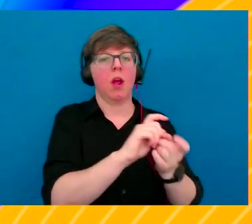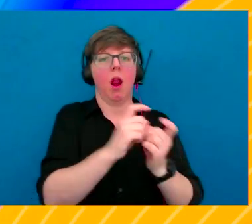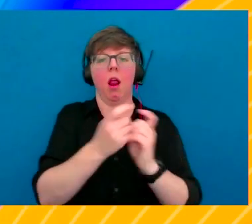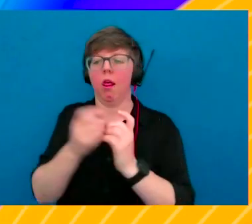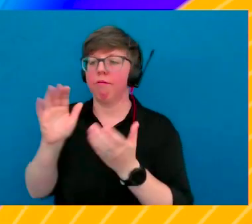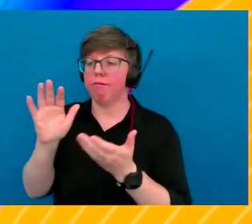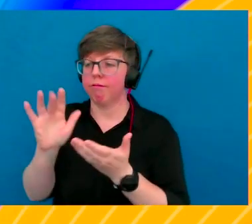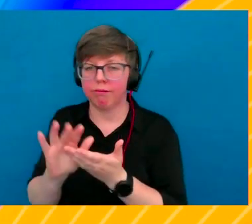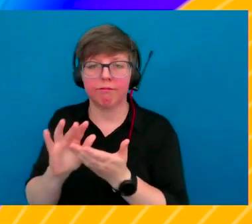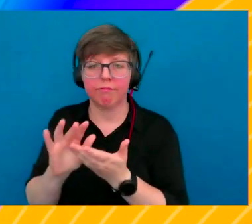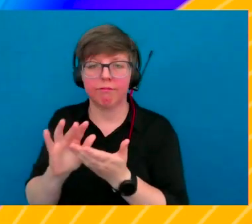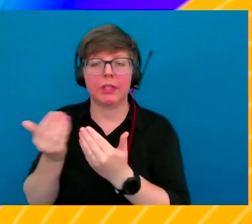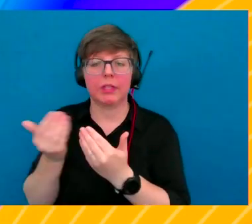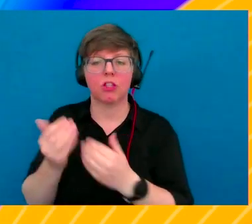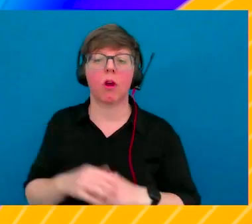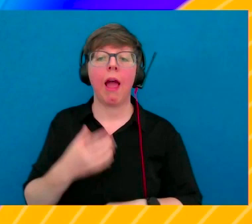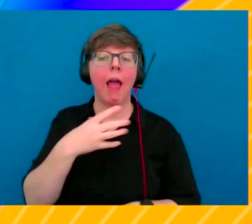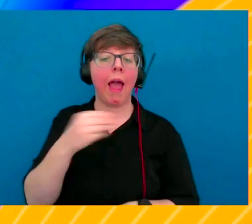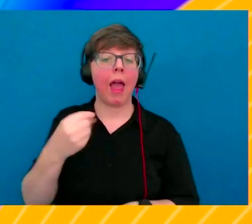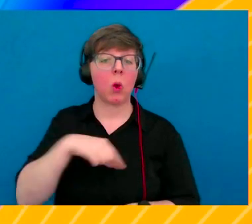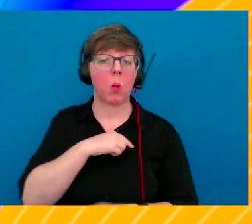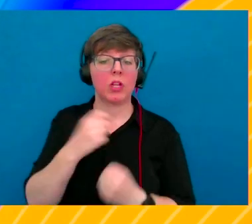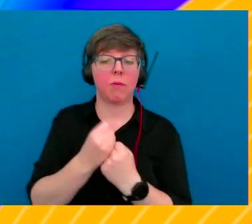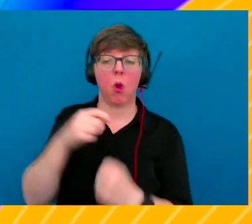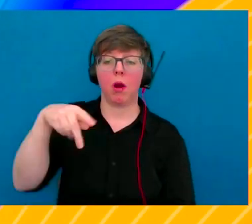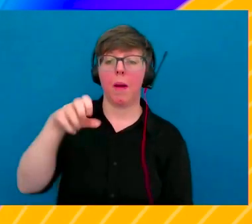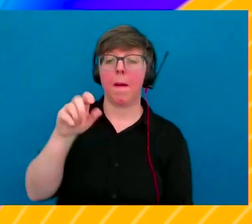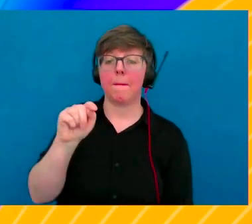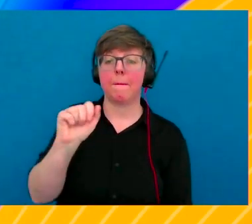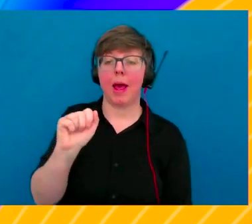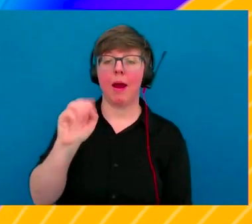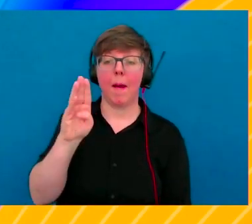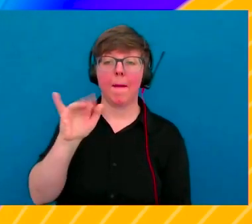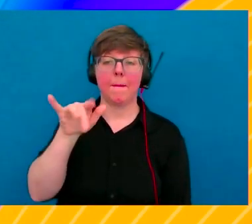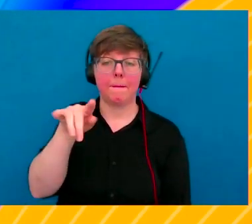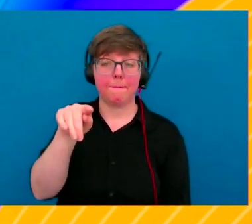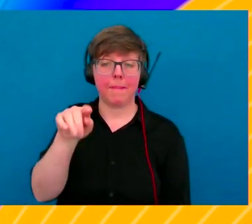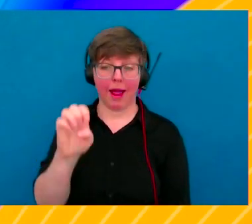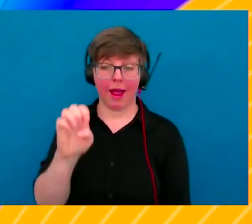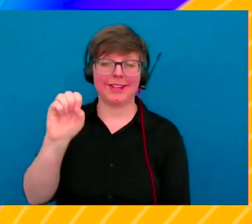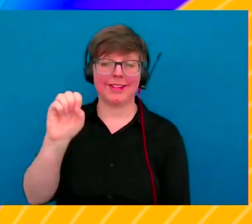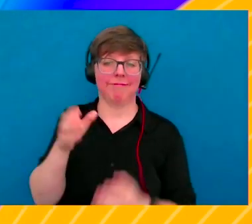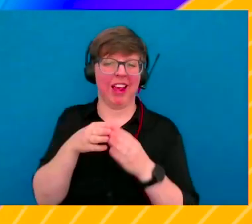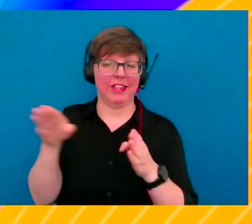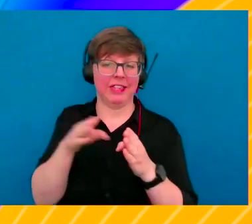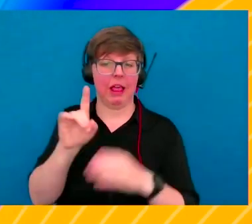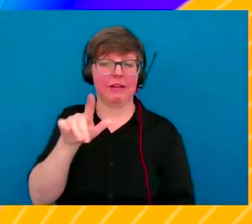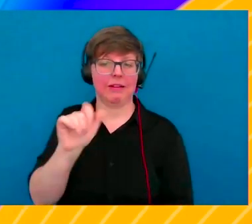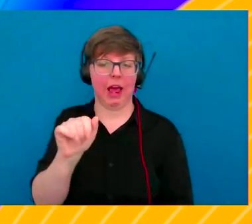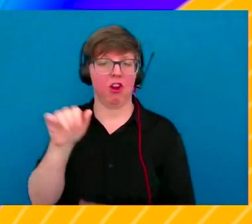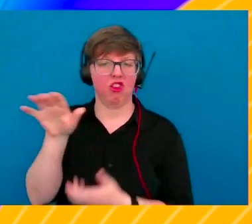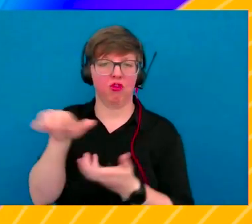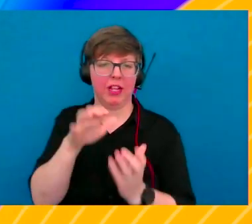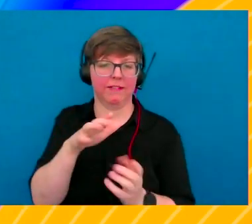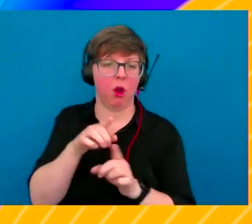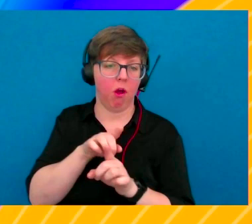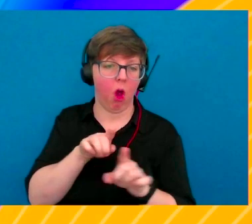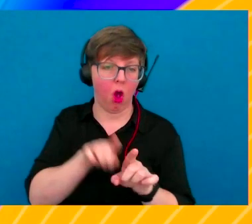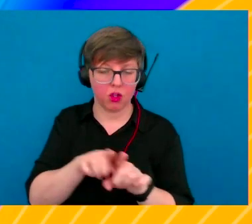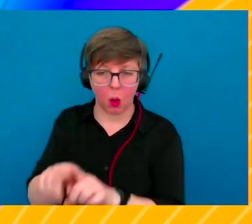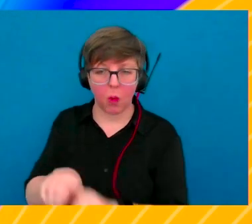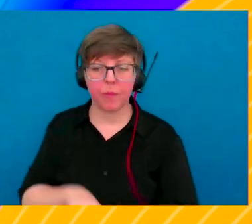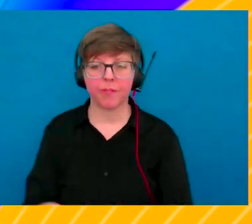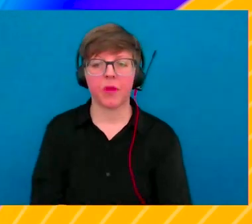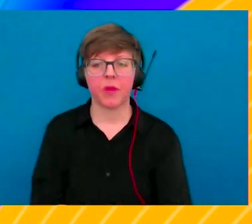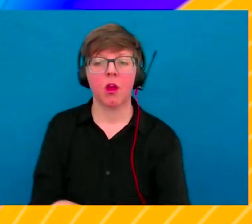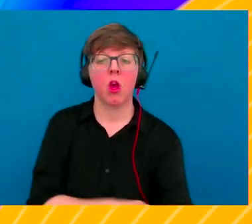transfer as well. We provide pay as you go billing so that you can increase your agility and optimize your